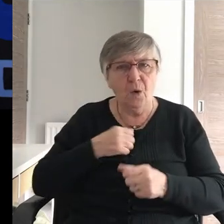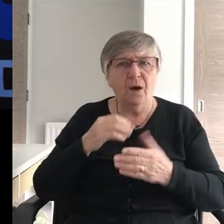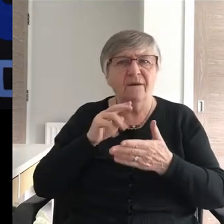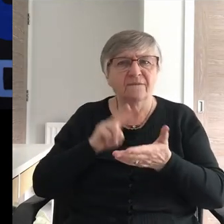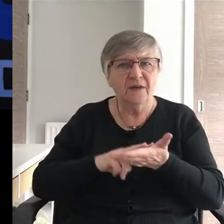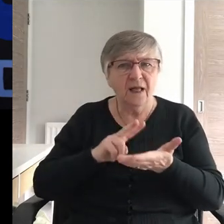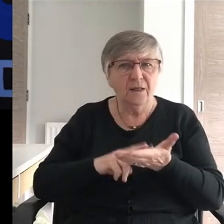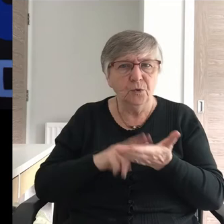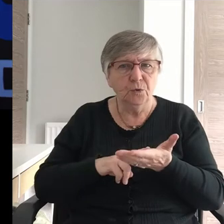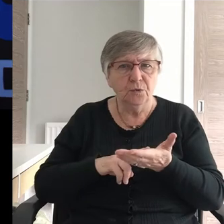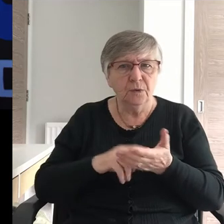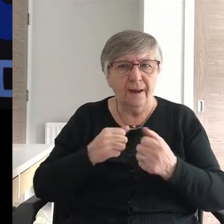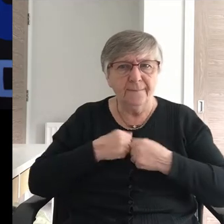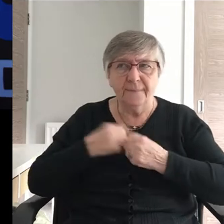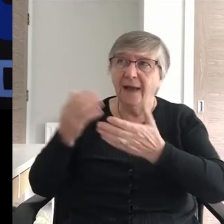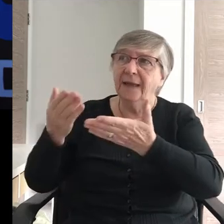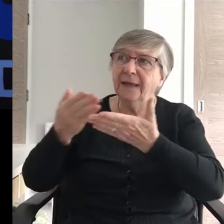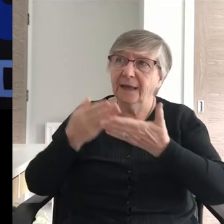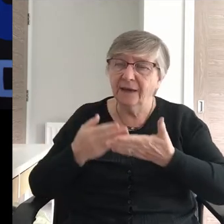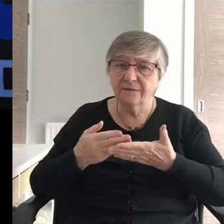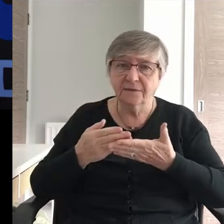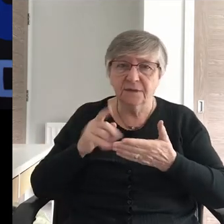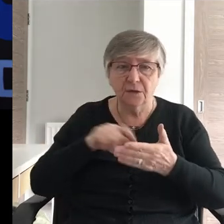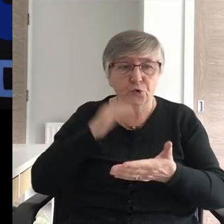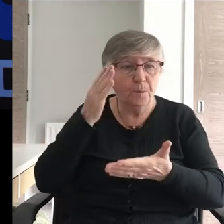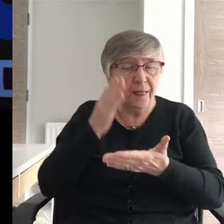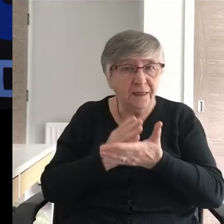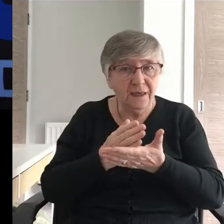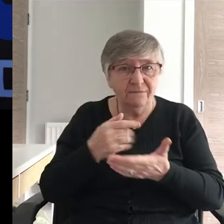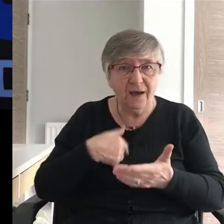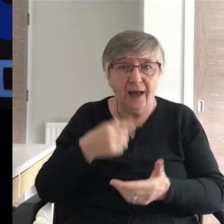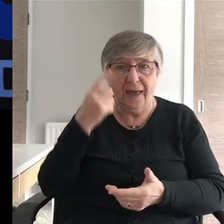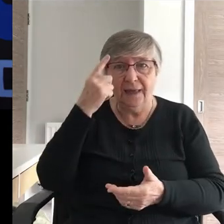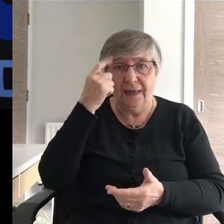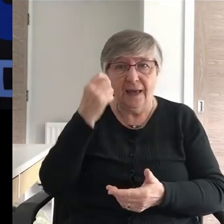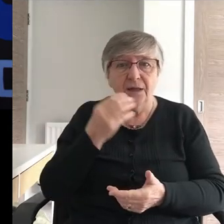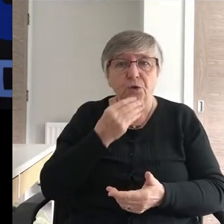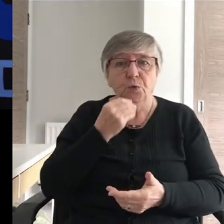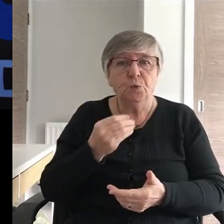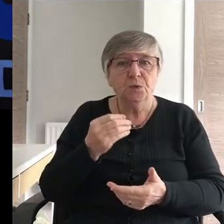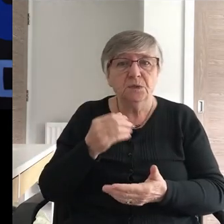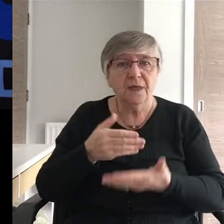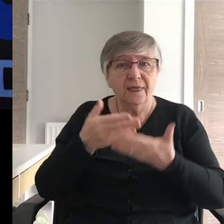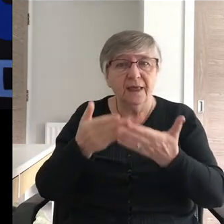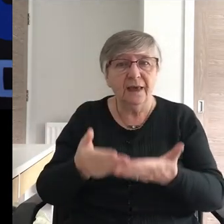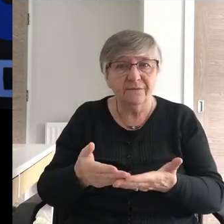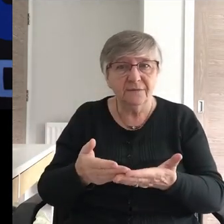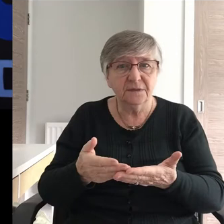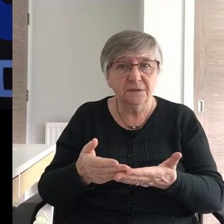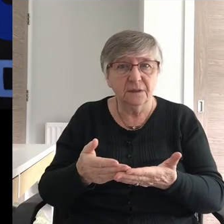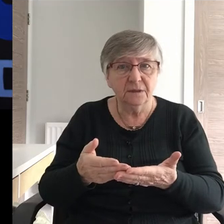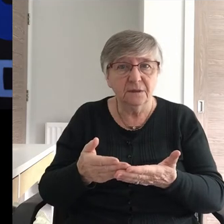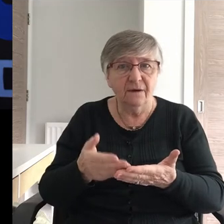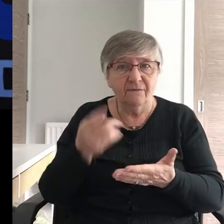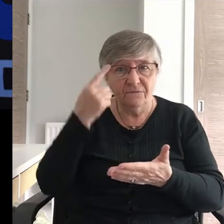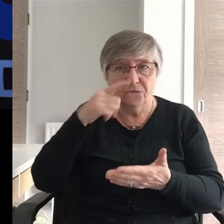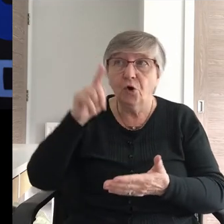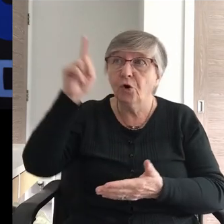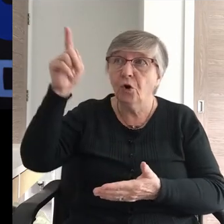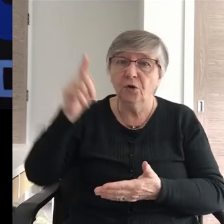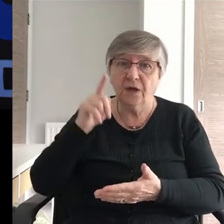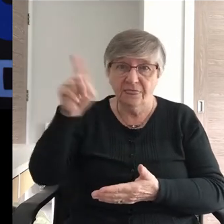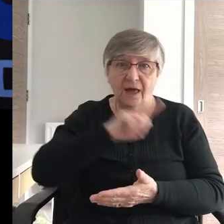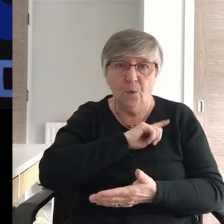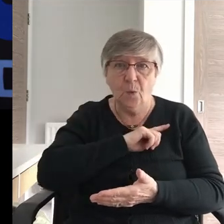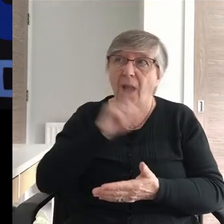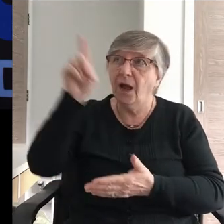uniqueness of our gifts, and to believe that these can be of use to God. Or else, why would they have been given to us in the